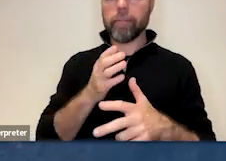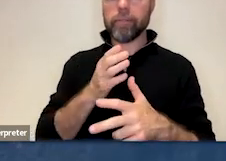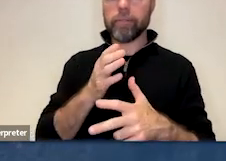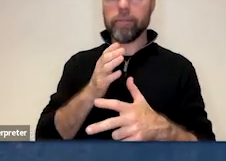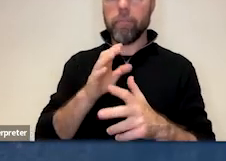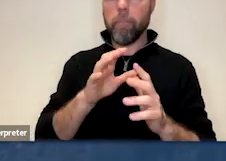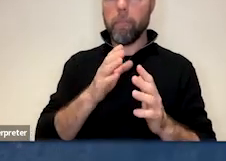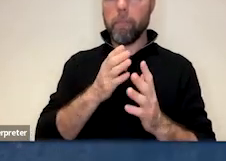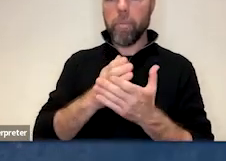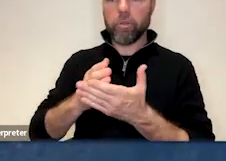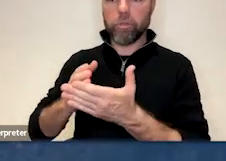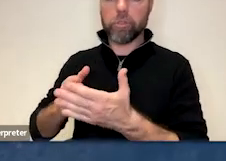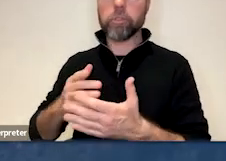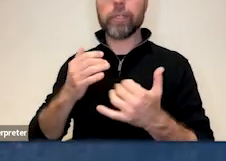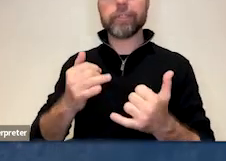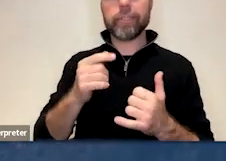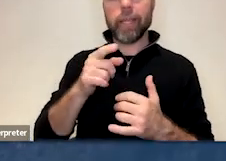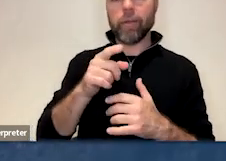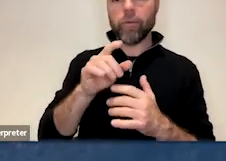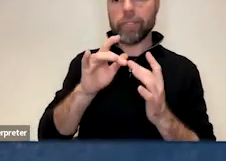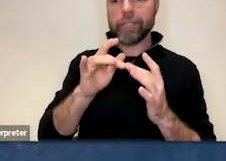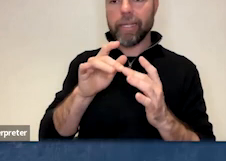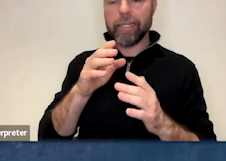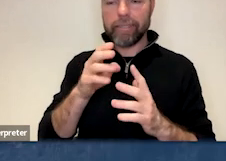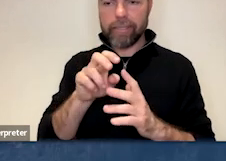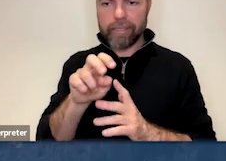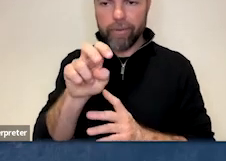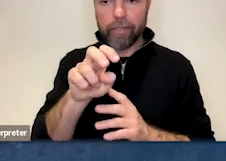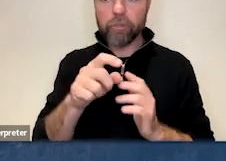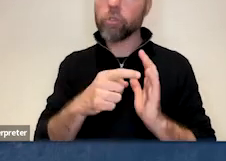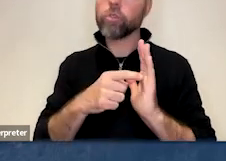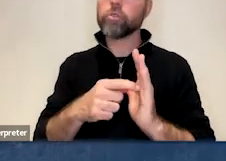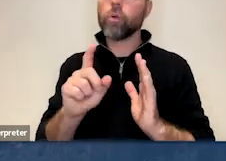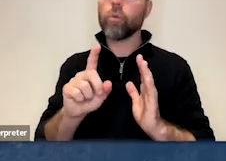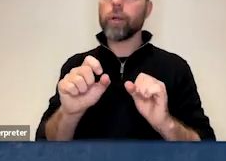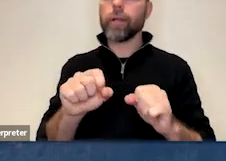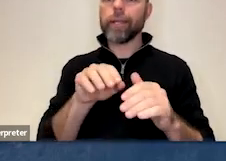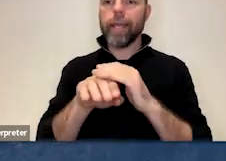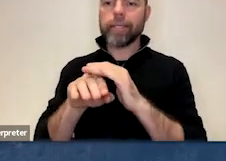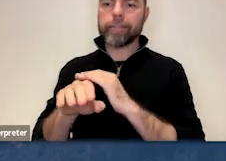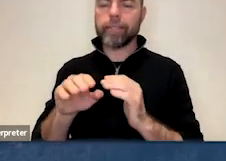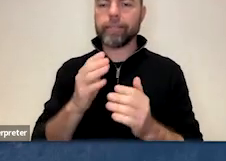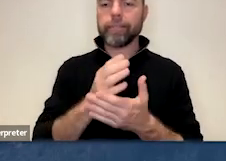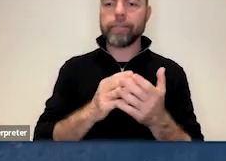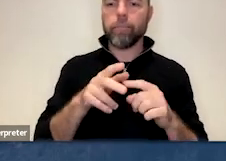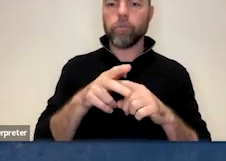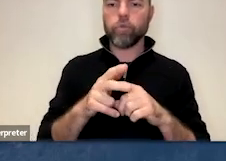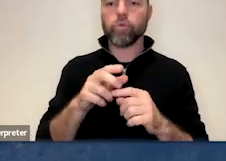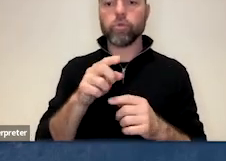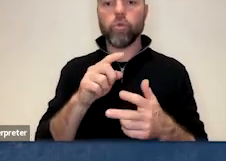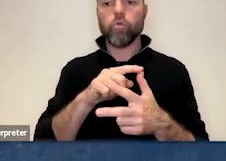go through site navigation here and show you where you can access some of our tools. But these 3